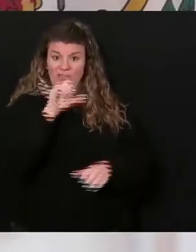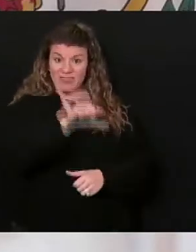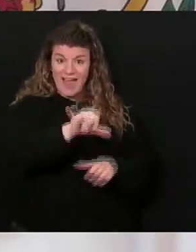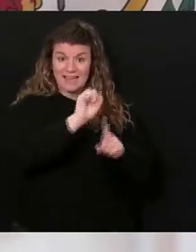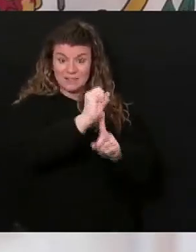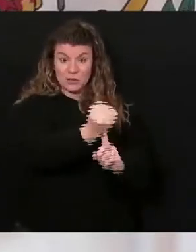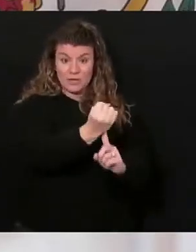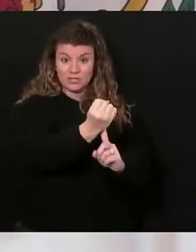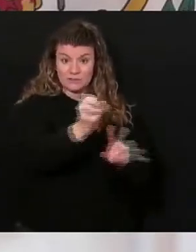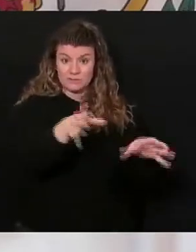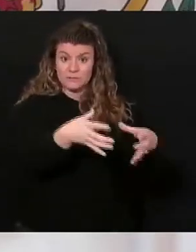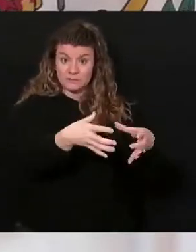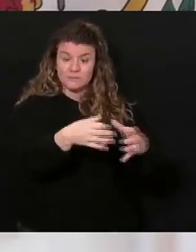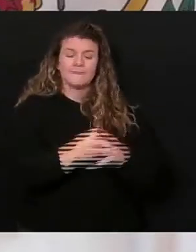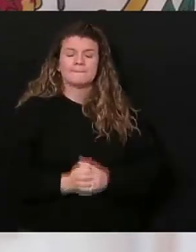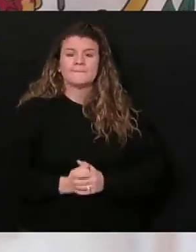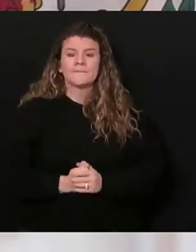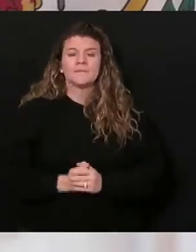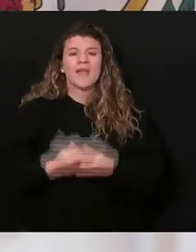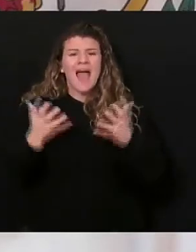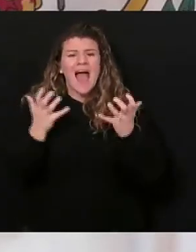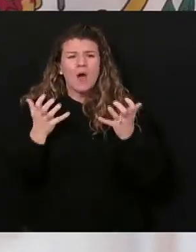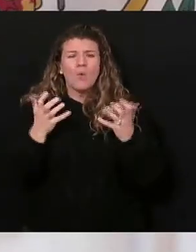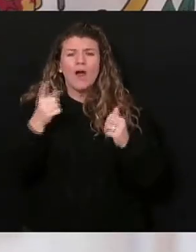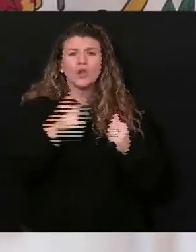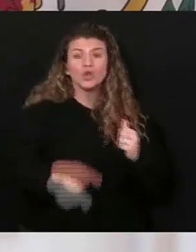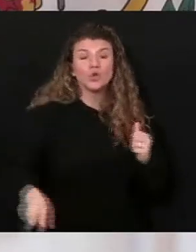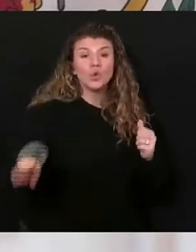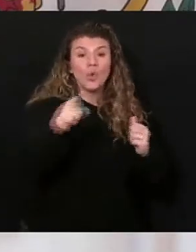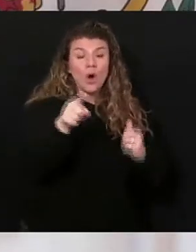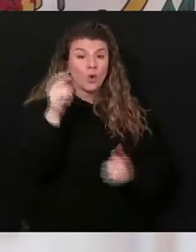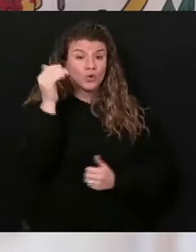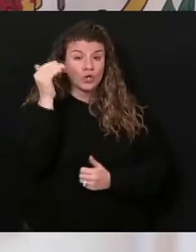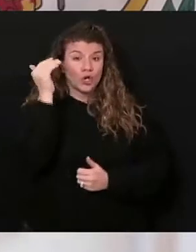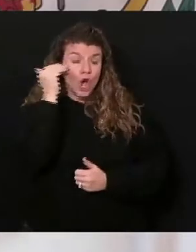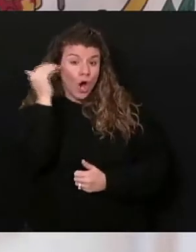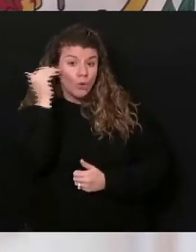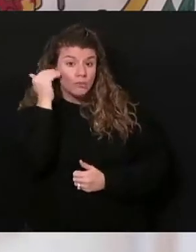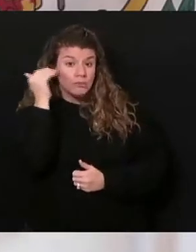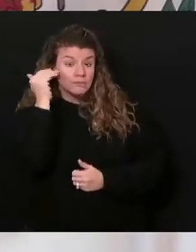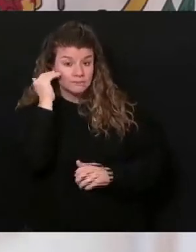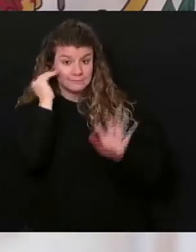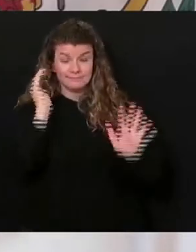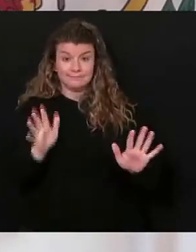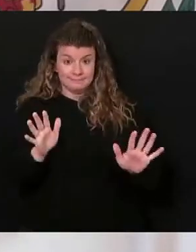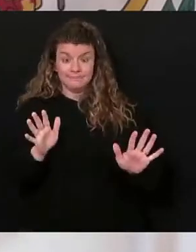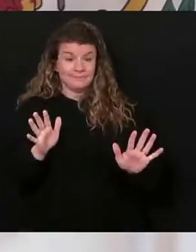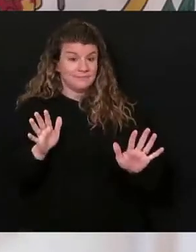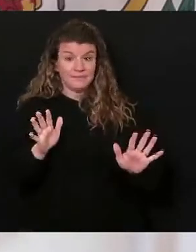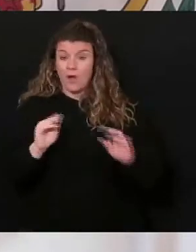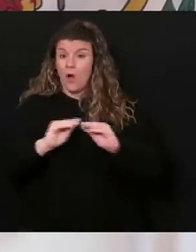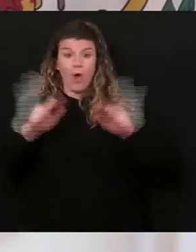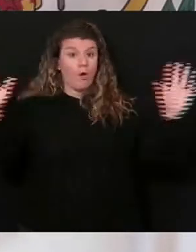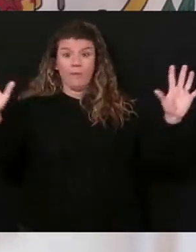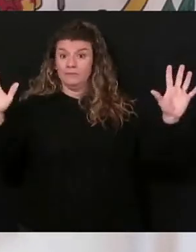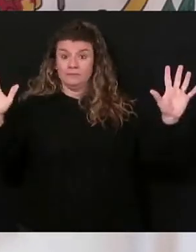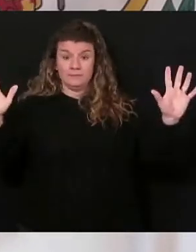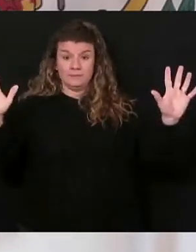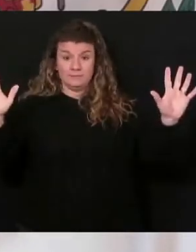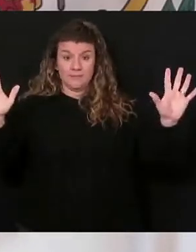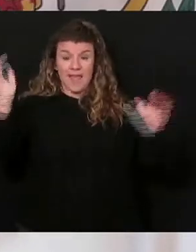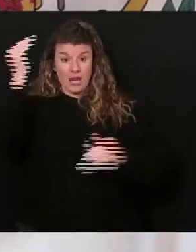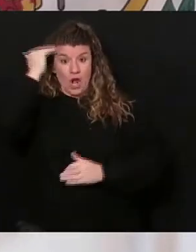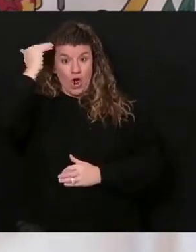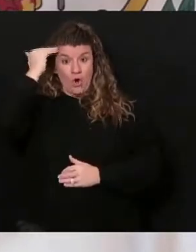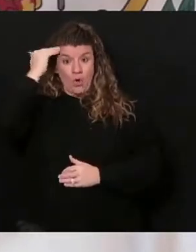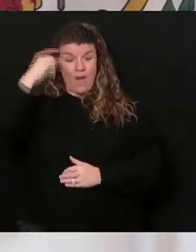Now, I want everyone to know without any question whatsoever that I have